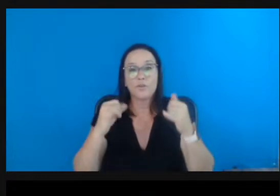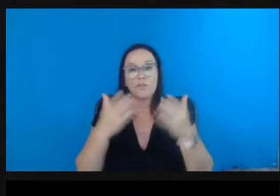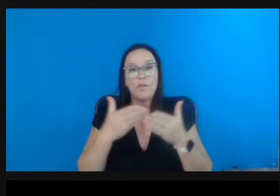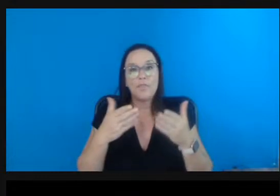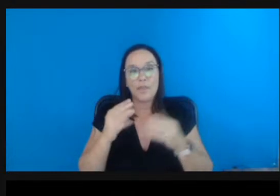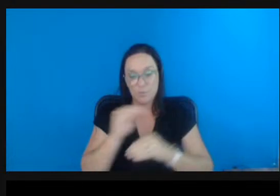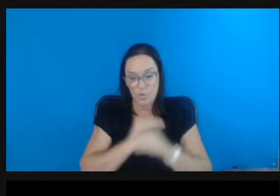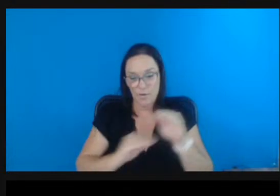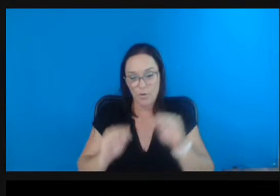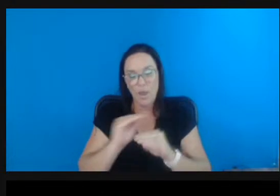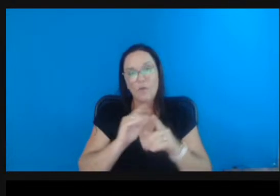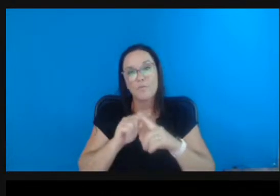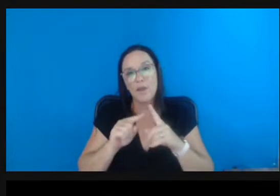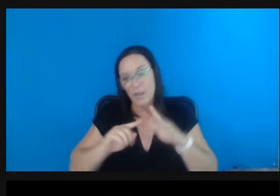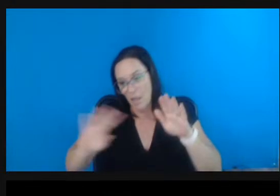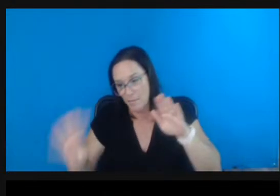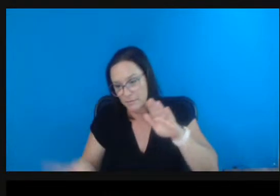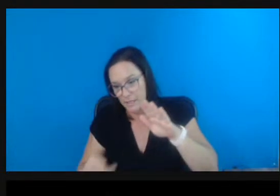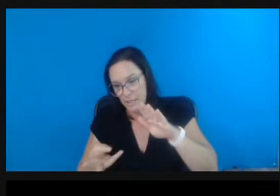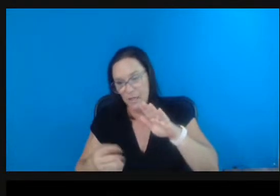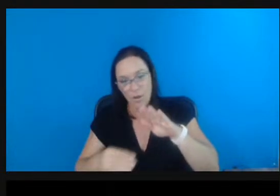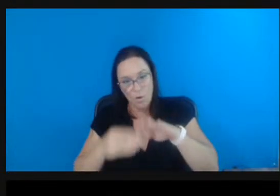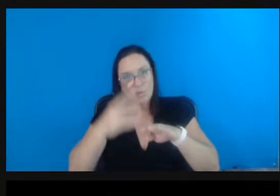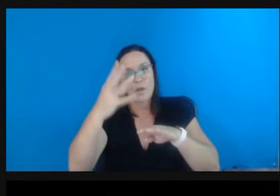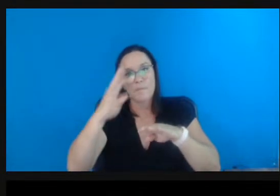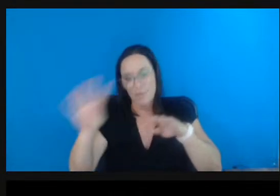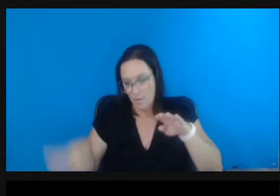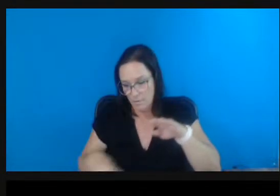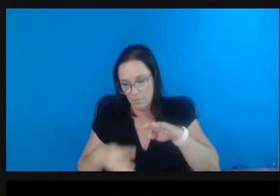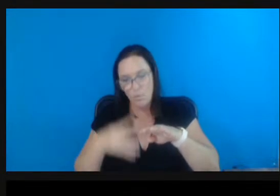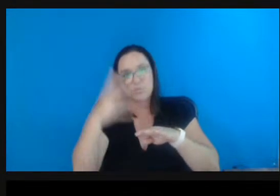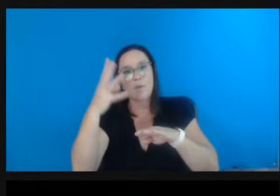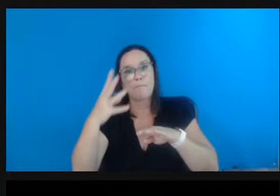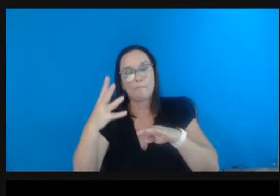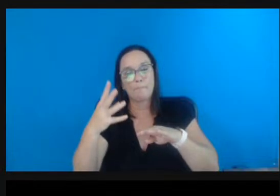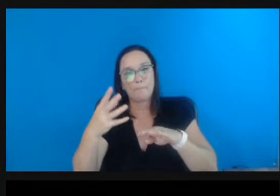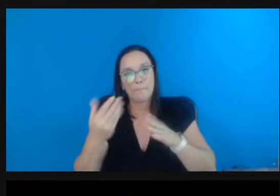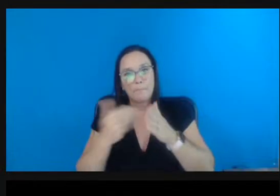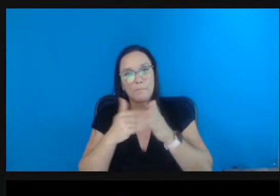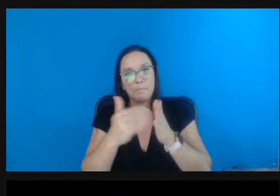know, compared to how much it moves, it's not moving as much as it normally does. Right, exactly.